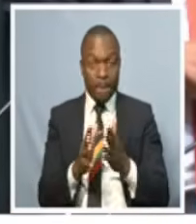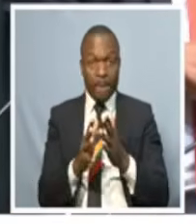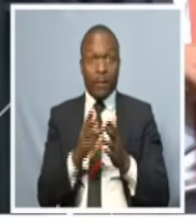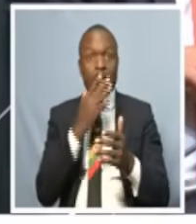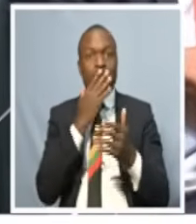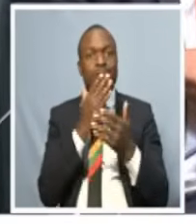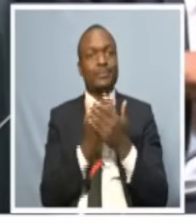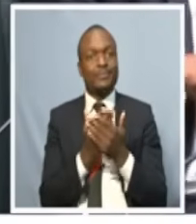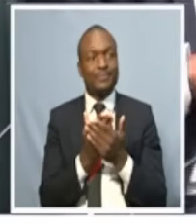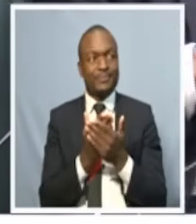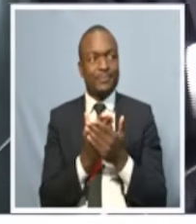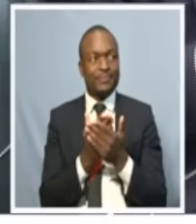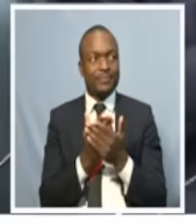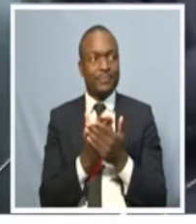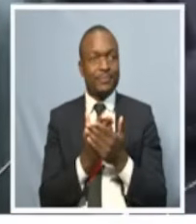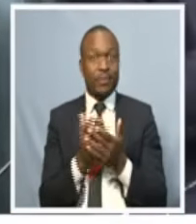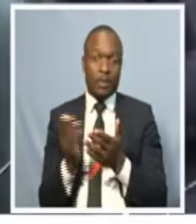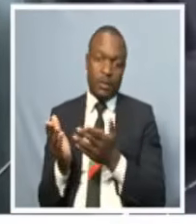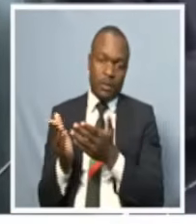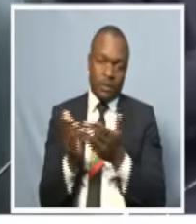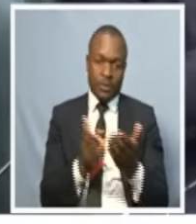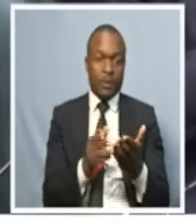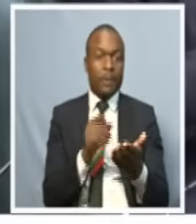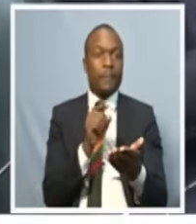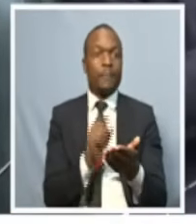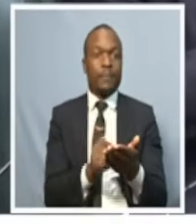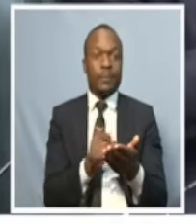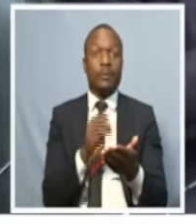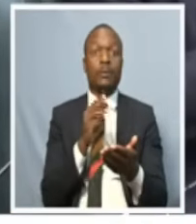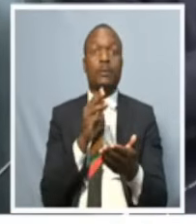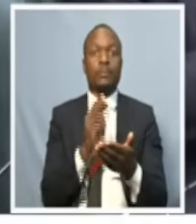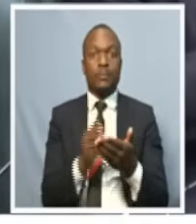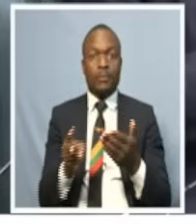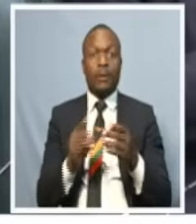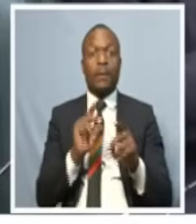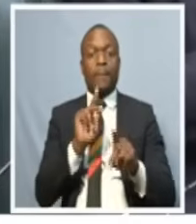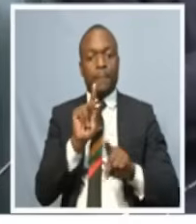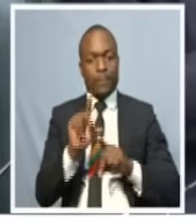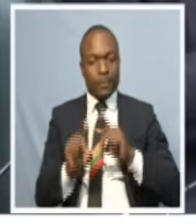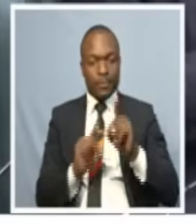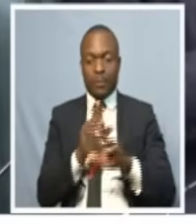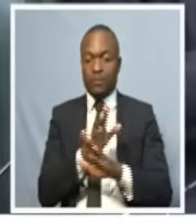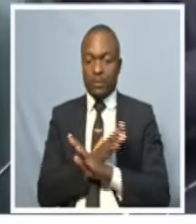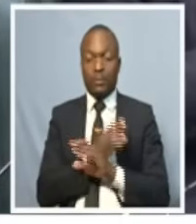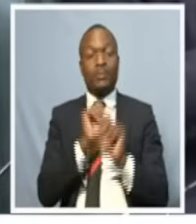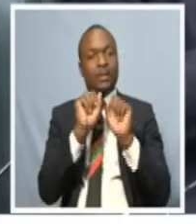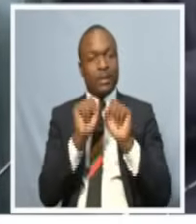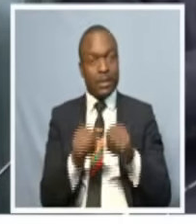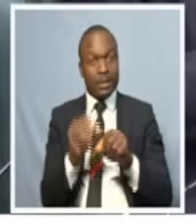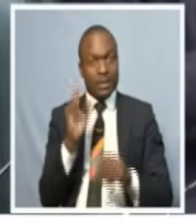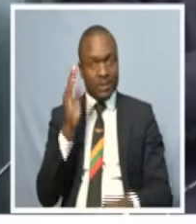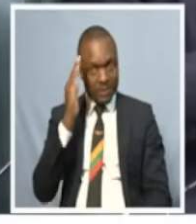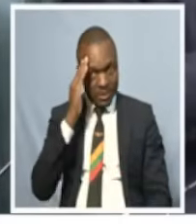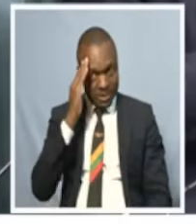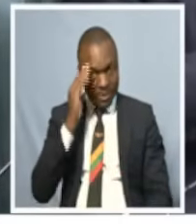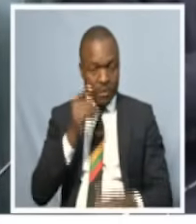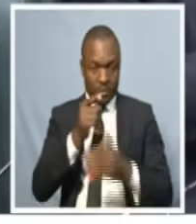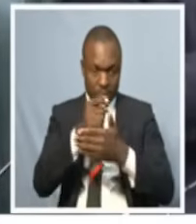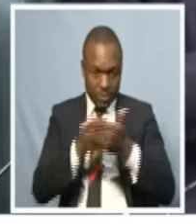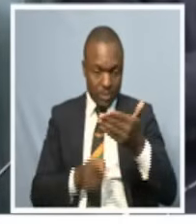good that you brought this matter so that the Zambians can understand